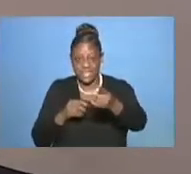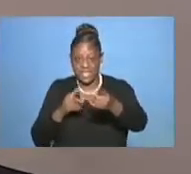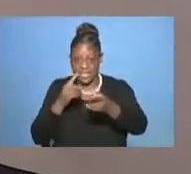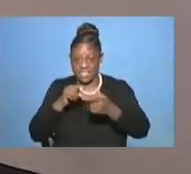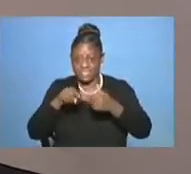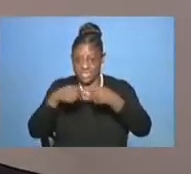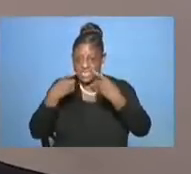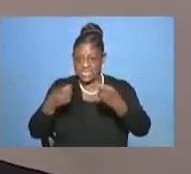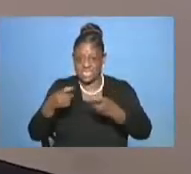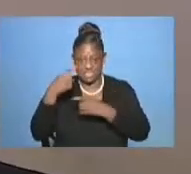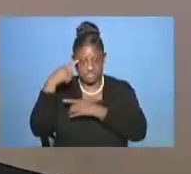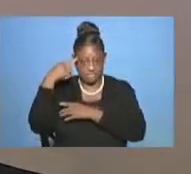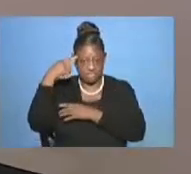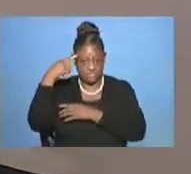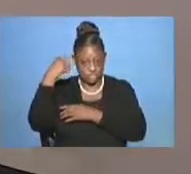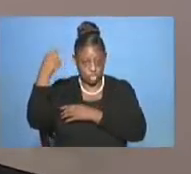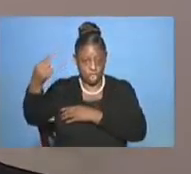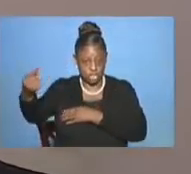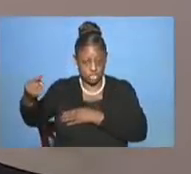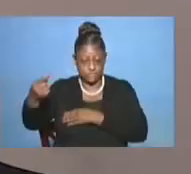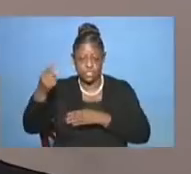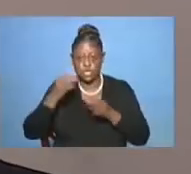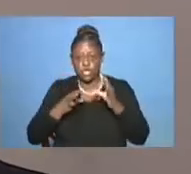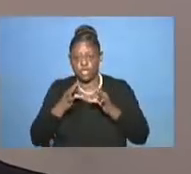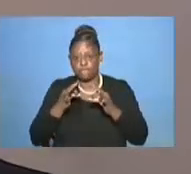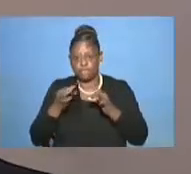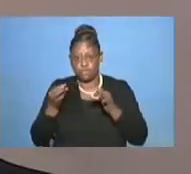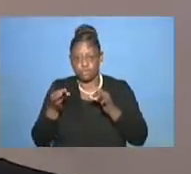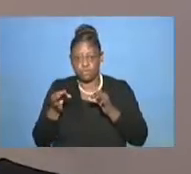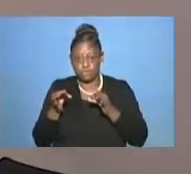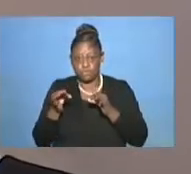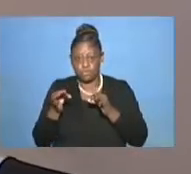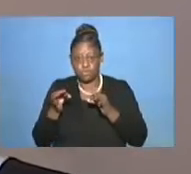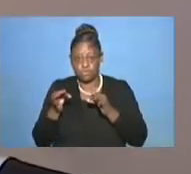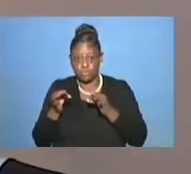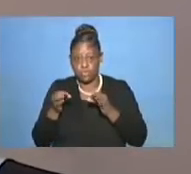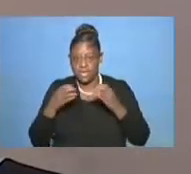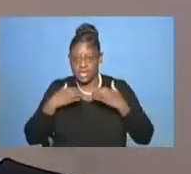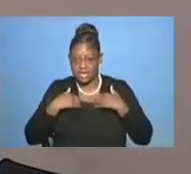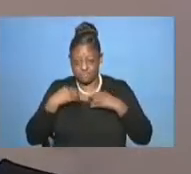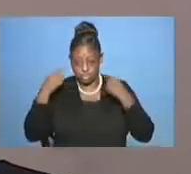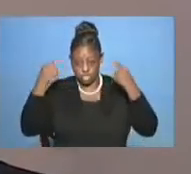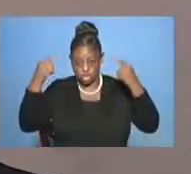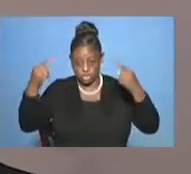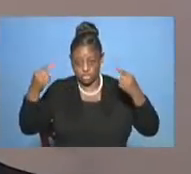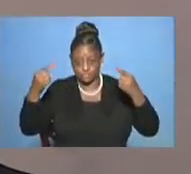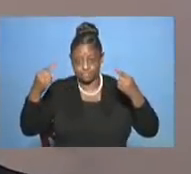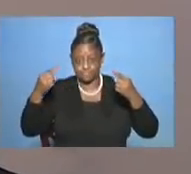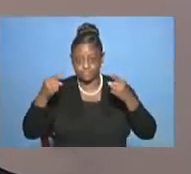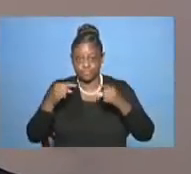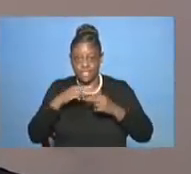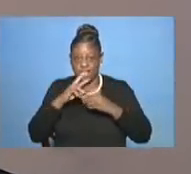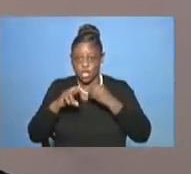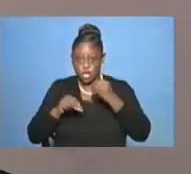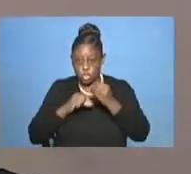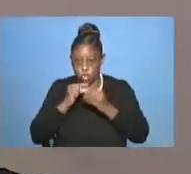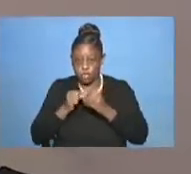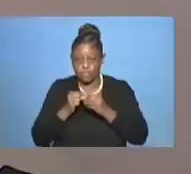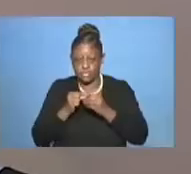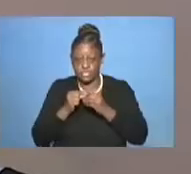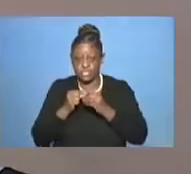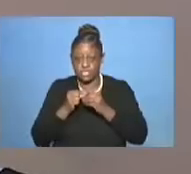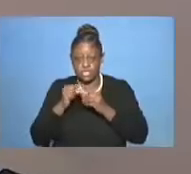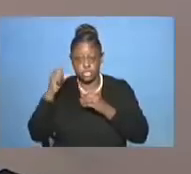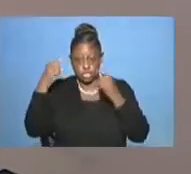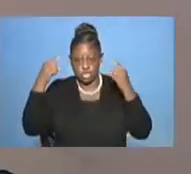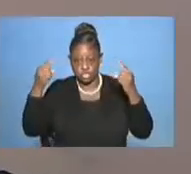scholarships based on academic merit. So students are able to receive academic merit scholarships as well as a global citizen scholarship, which is